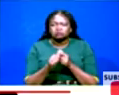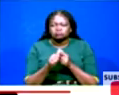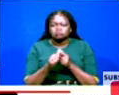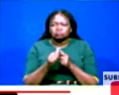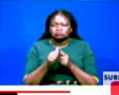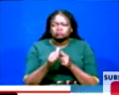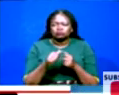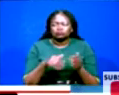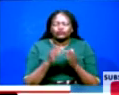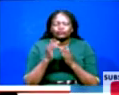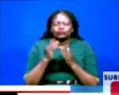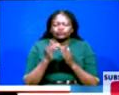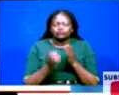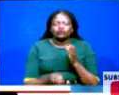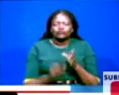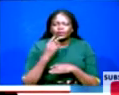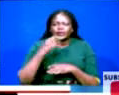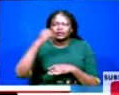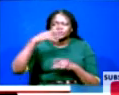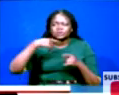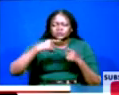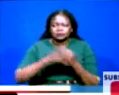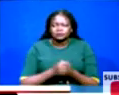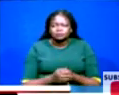electricity generation.